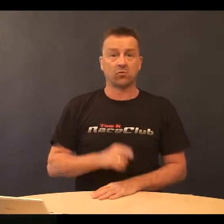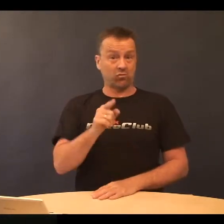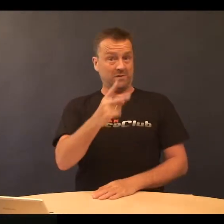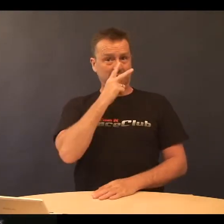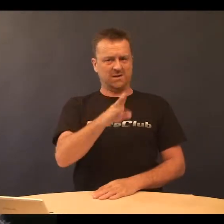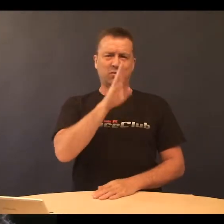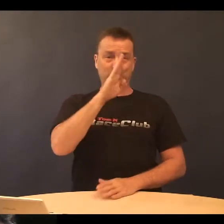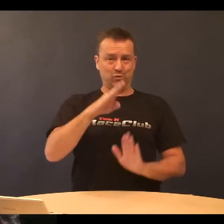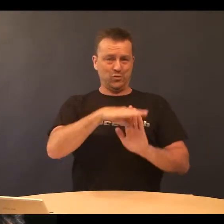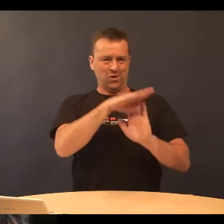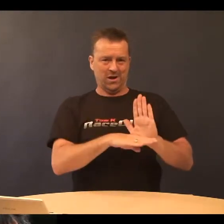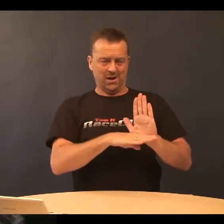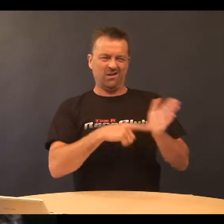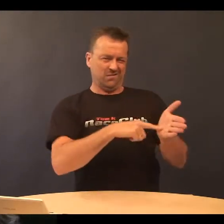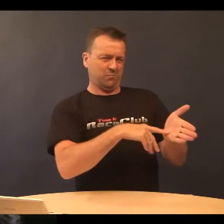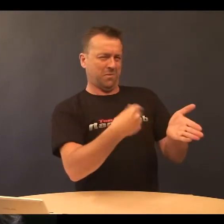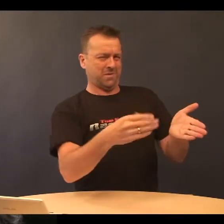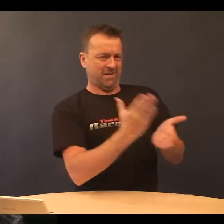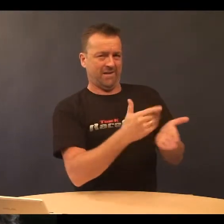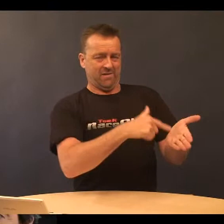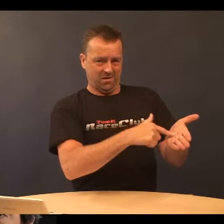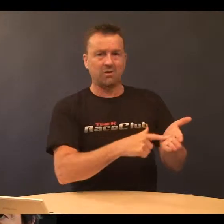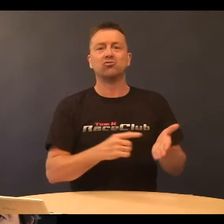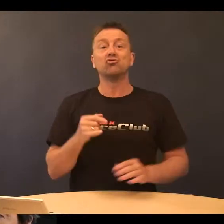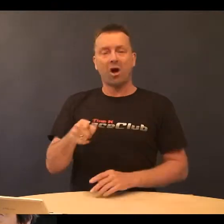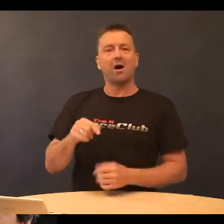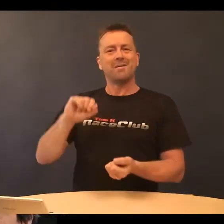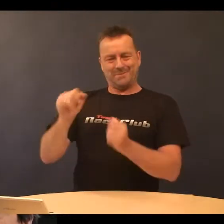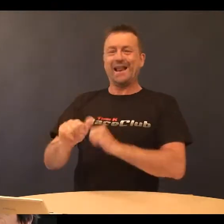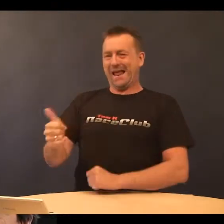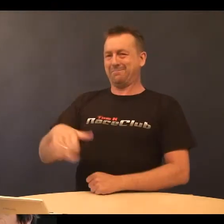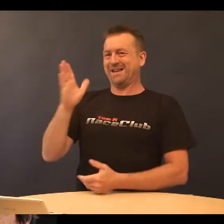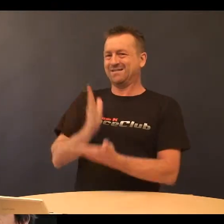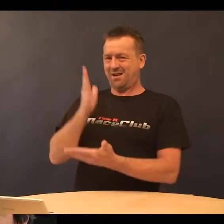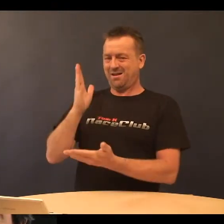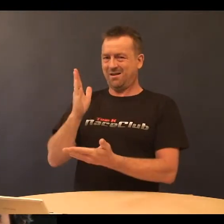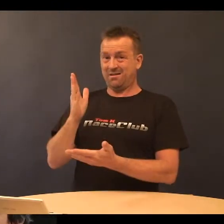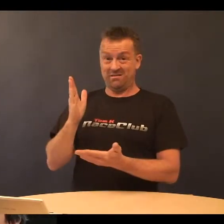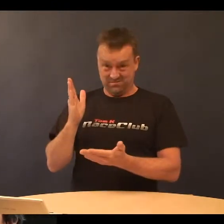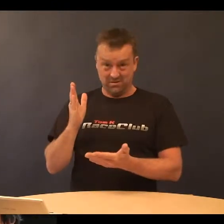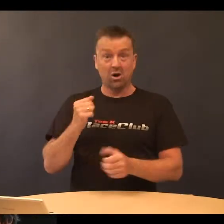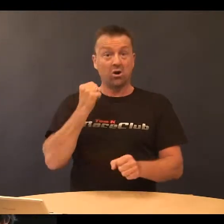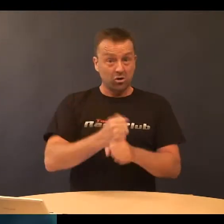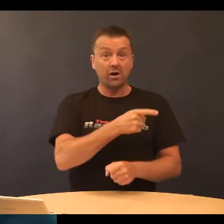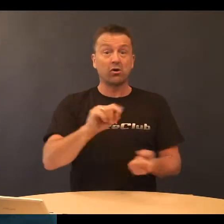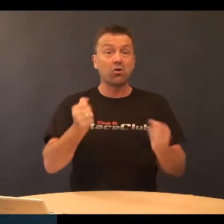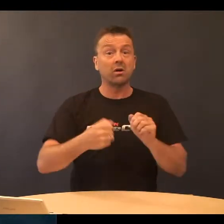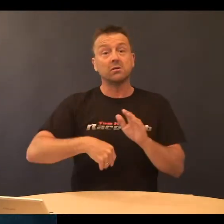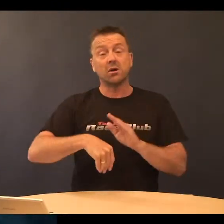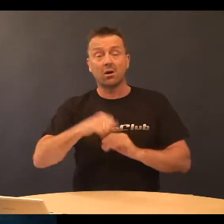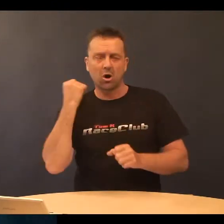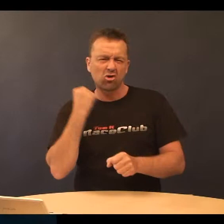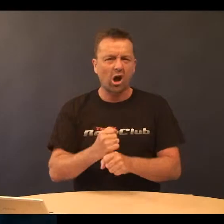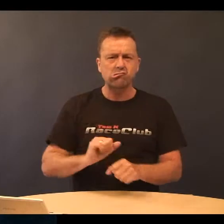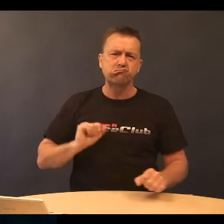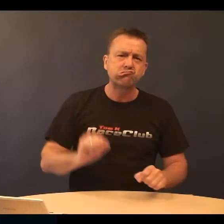When you look at the new regulations, on paper anyway, the cars are safer. Is this going to make the drivers push even